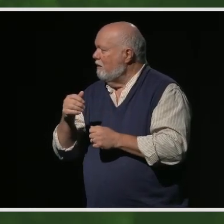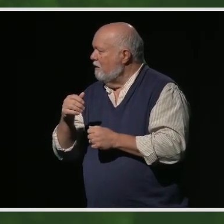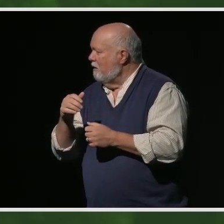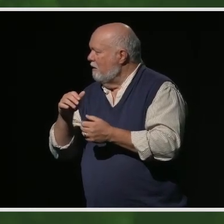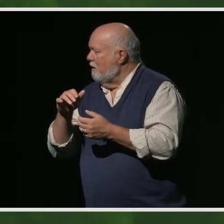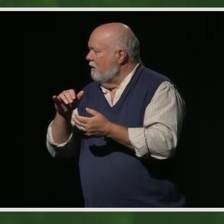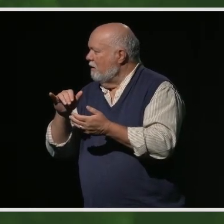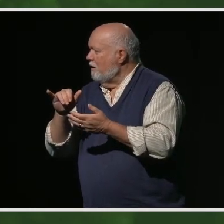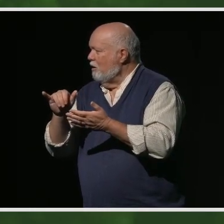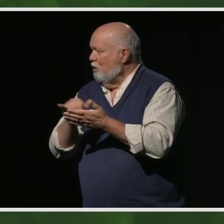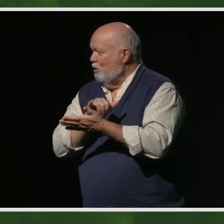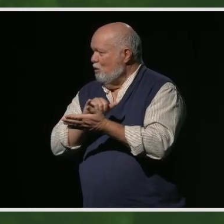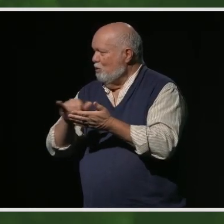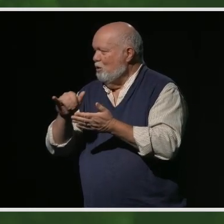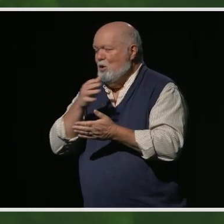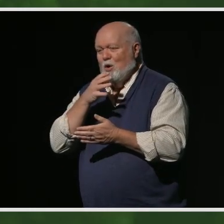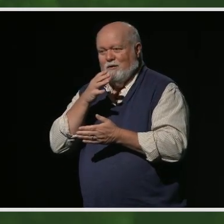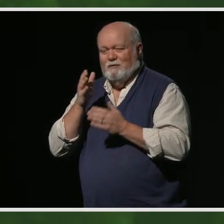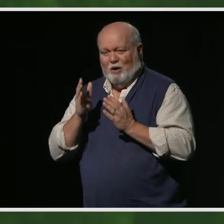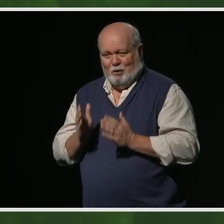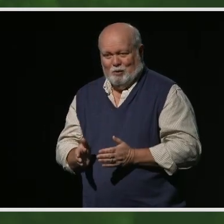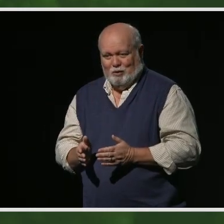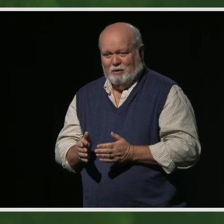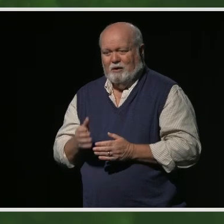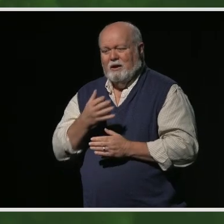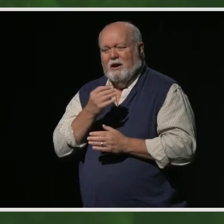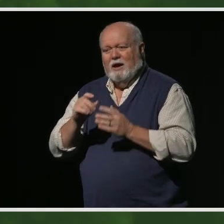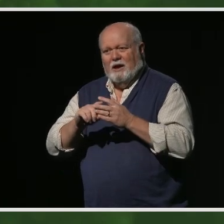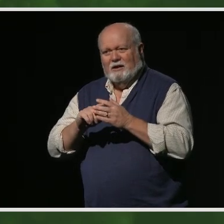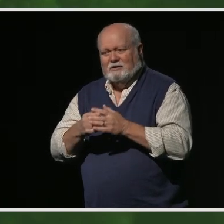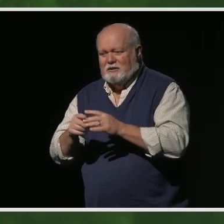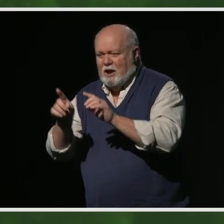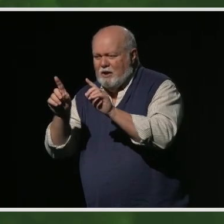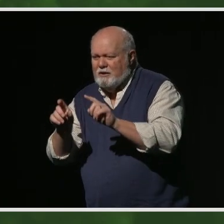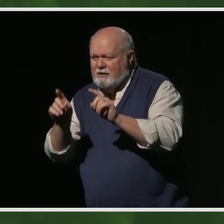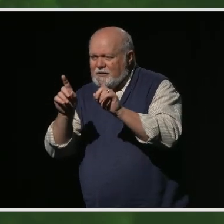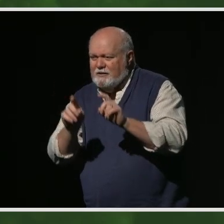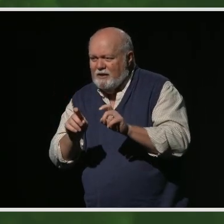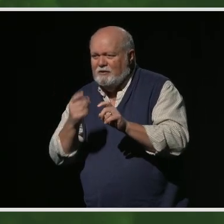beans and start milling trials for commercial validation.